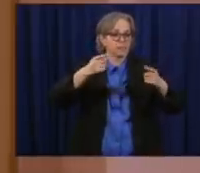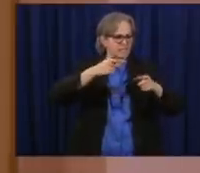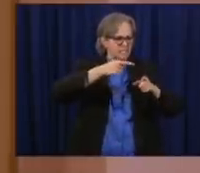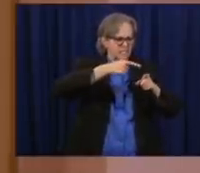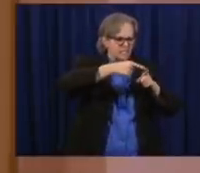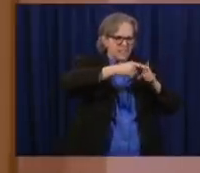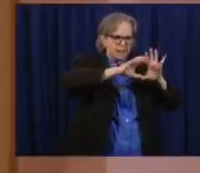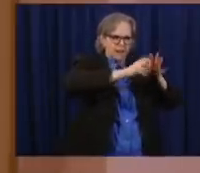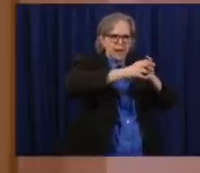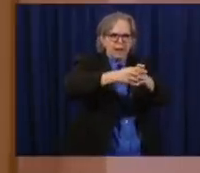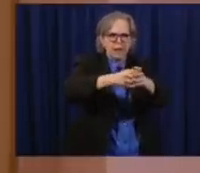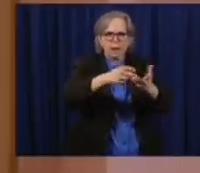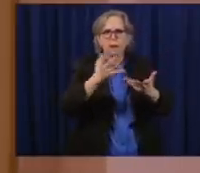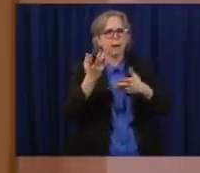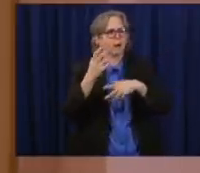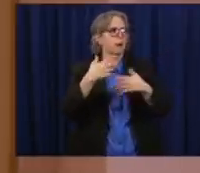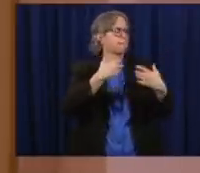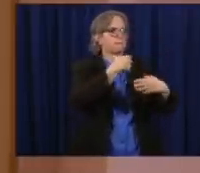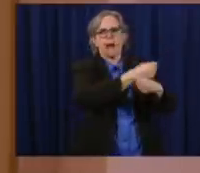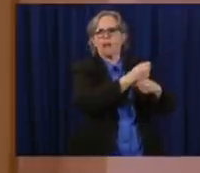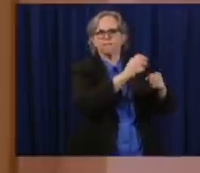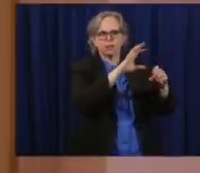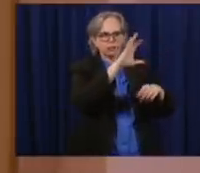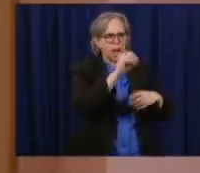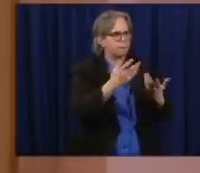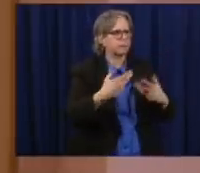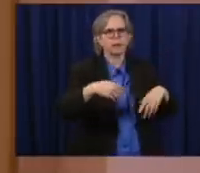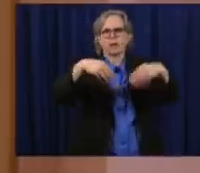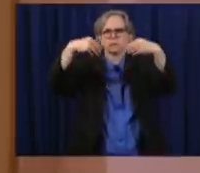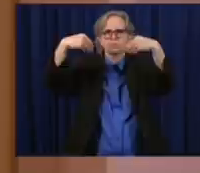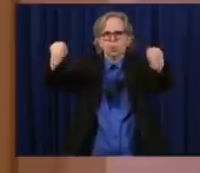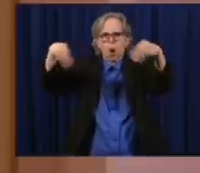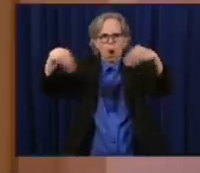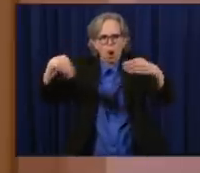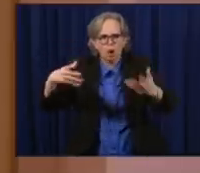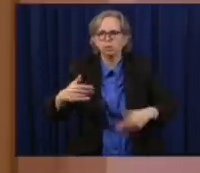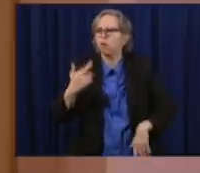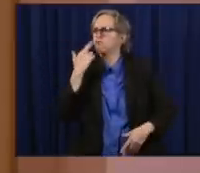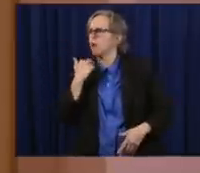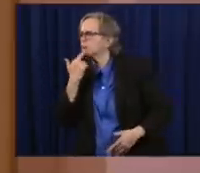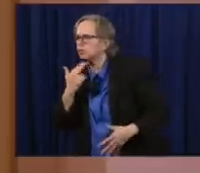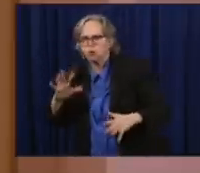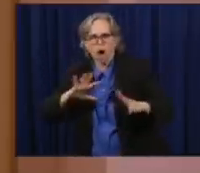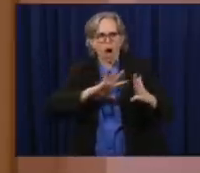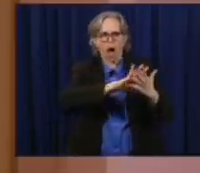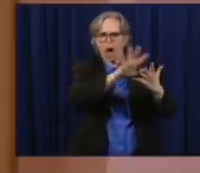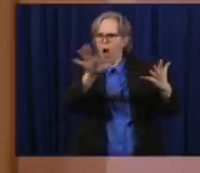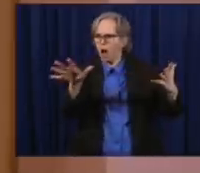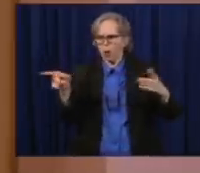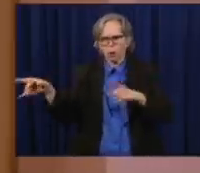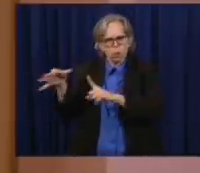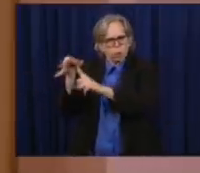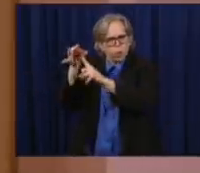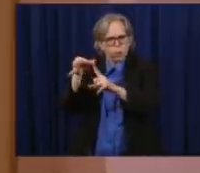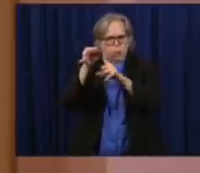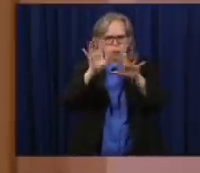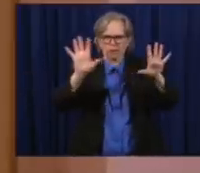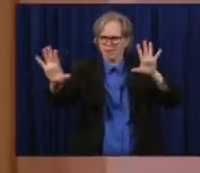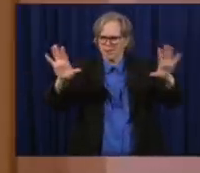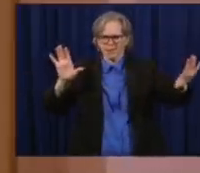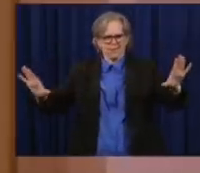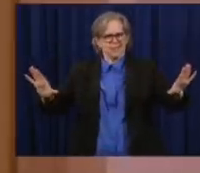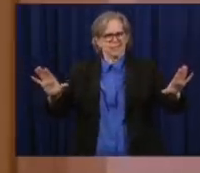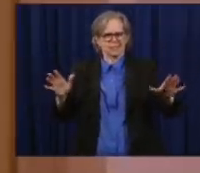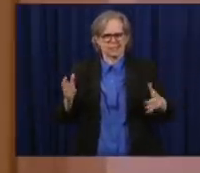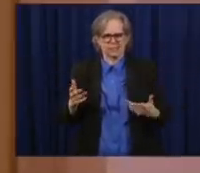retail, restaurants, all have unique situations that they need to confront, and there are unique health